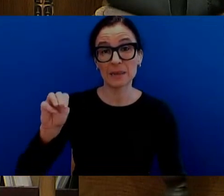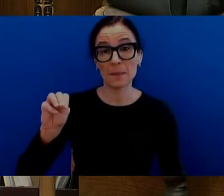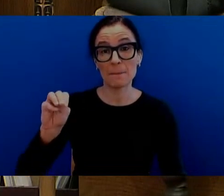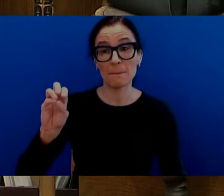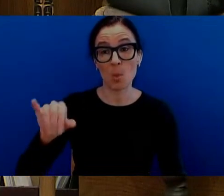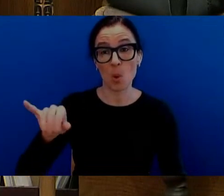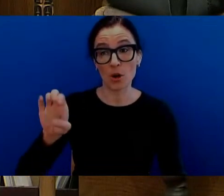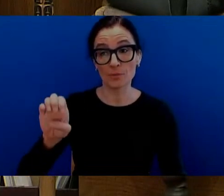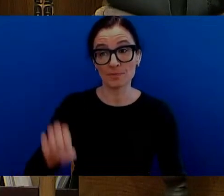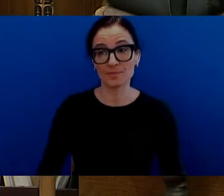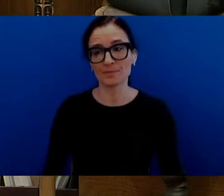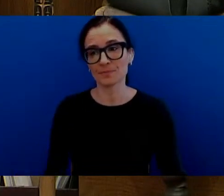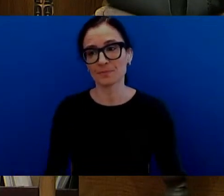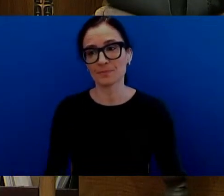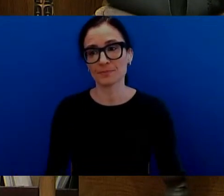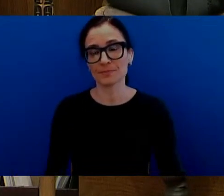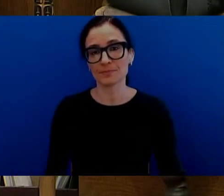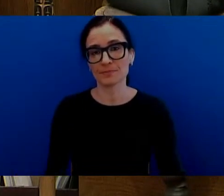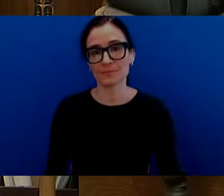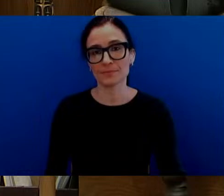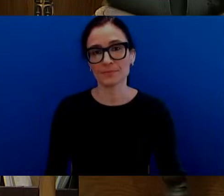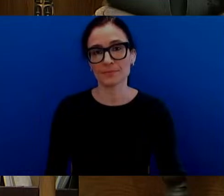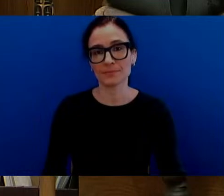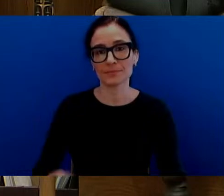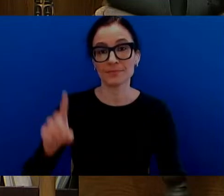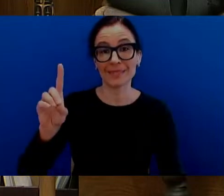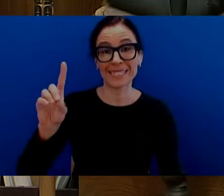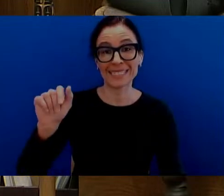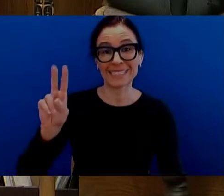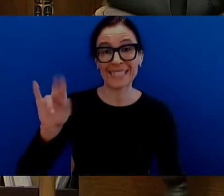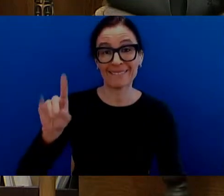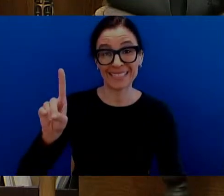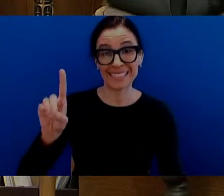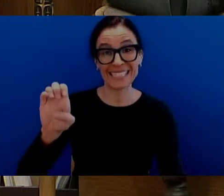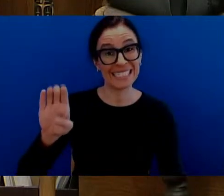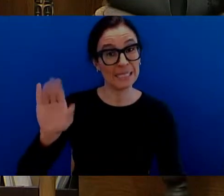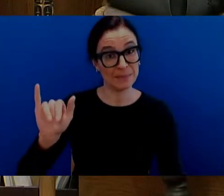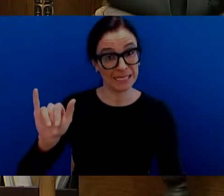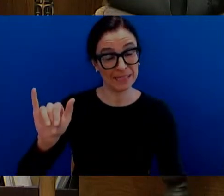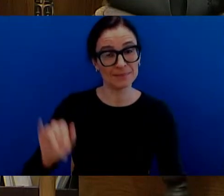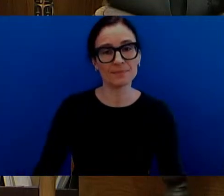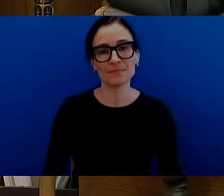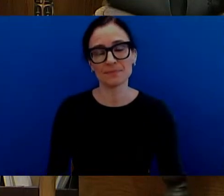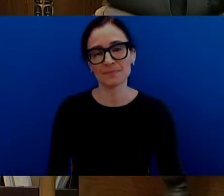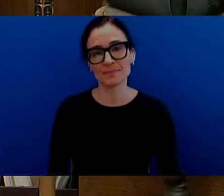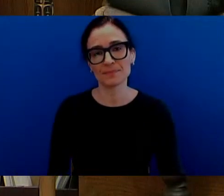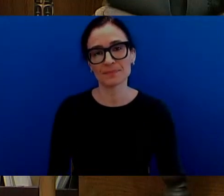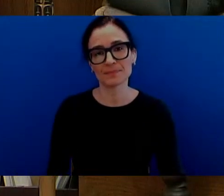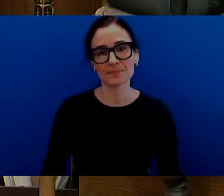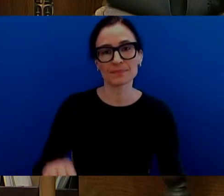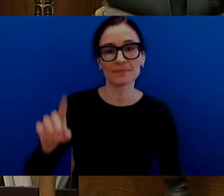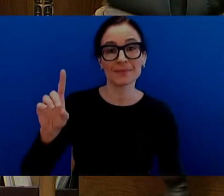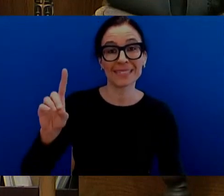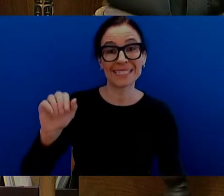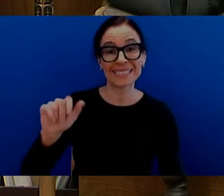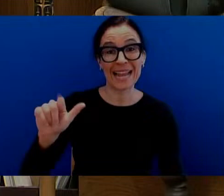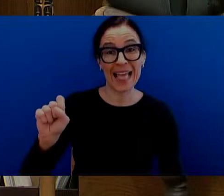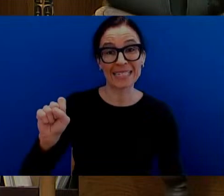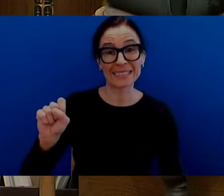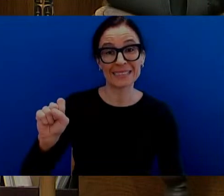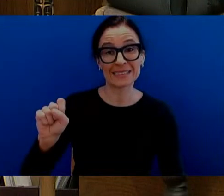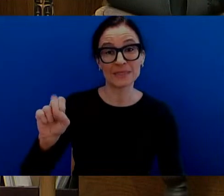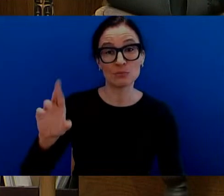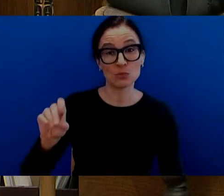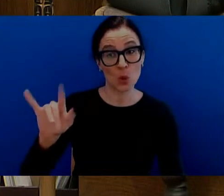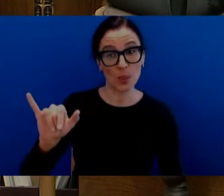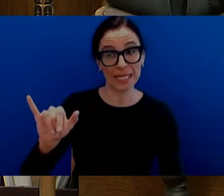Dallas Brody, Conservative Party of BC. Vancouver Renfrew, Adrian Dix, BC NDP. Vancouver